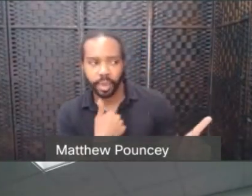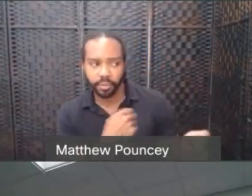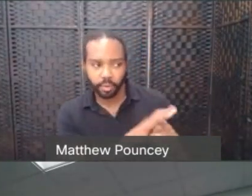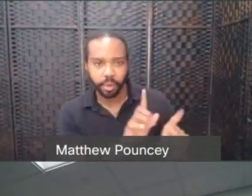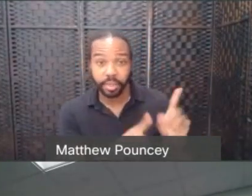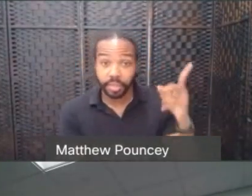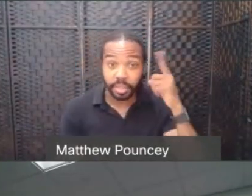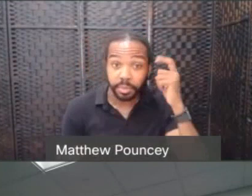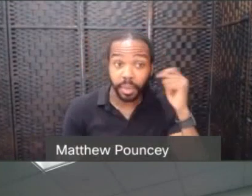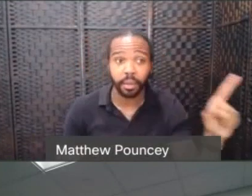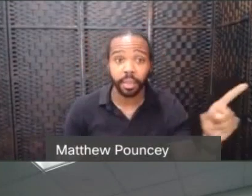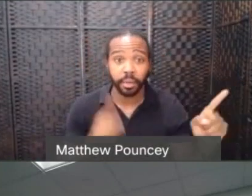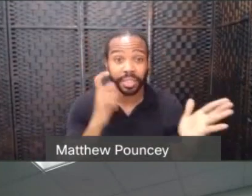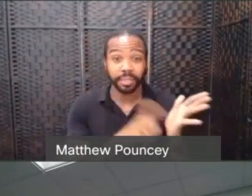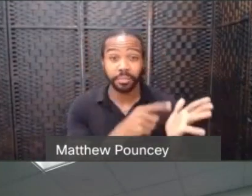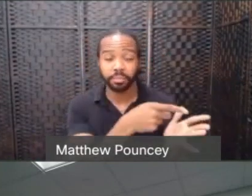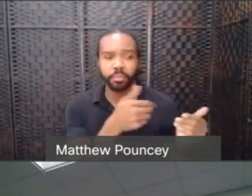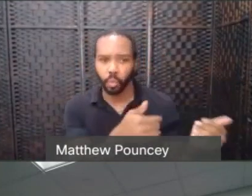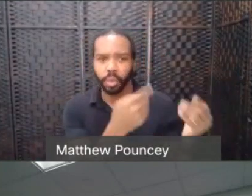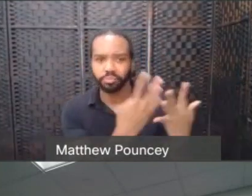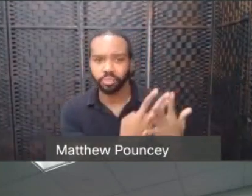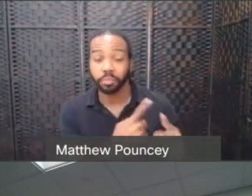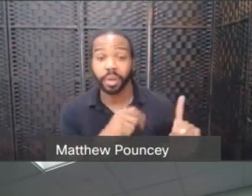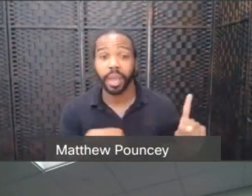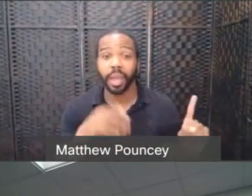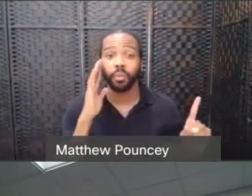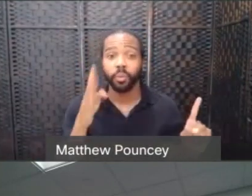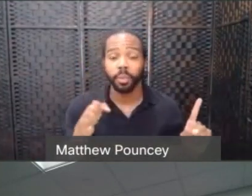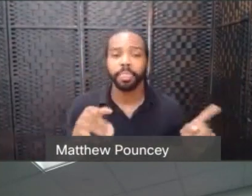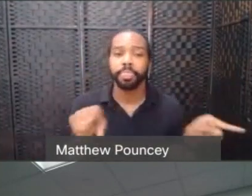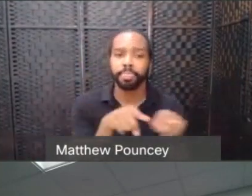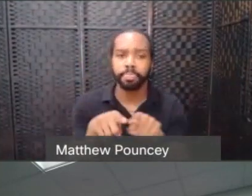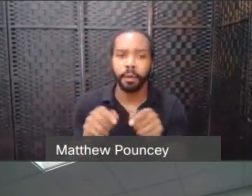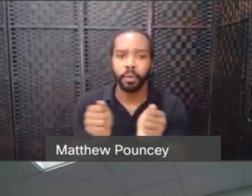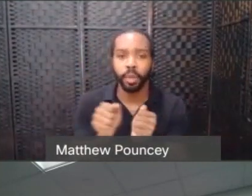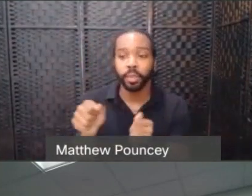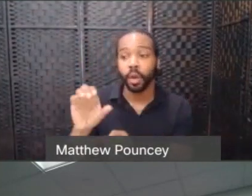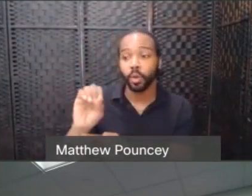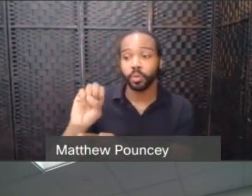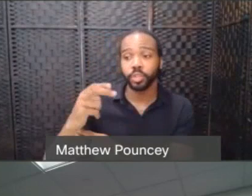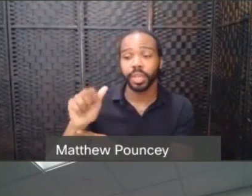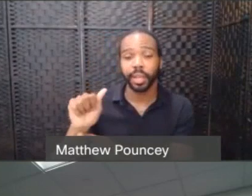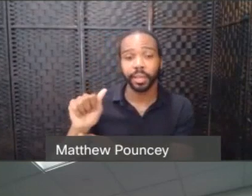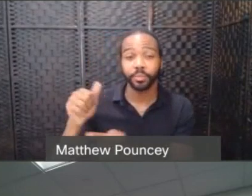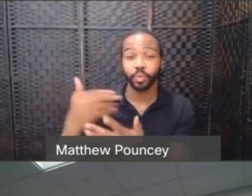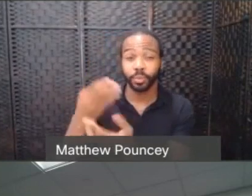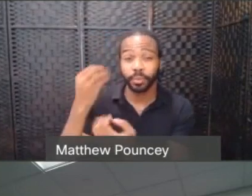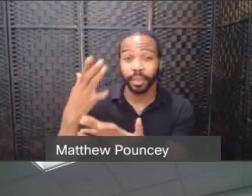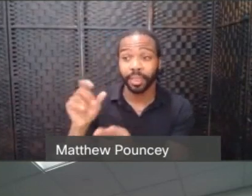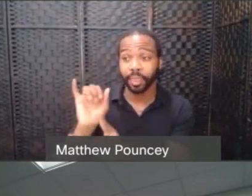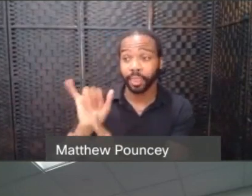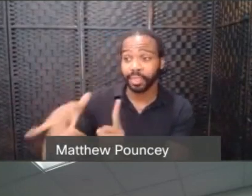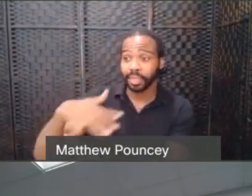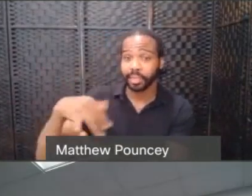COVID-19 symptoms. But I will, in addition to the OSHA ETS, if the setting does not apply to